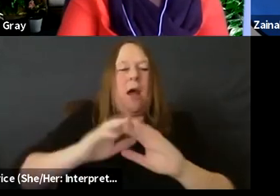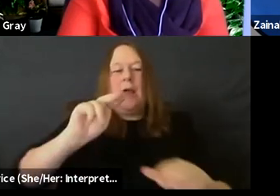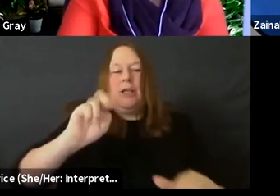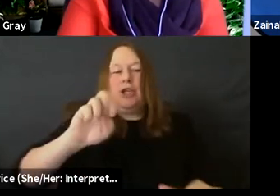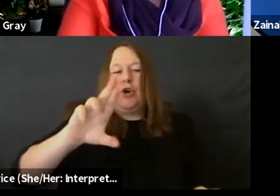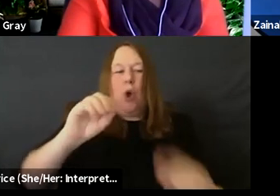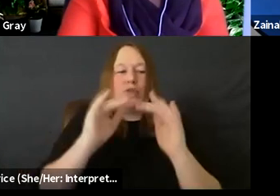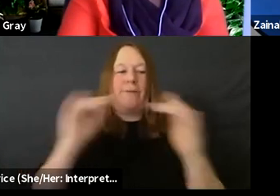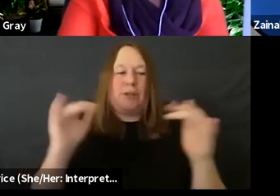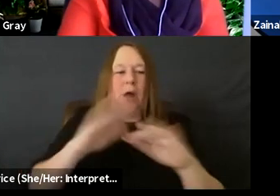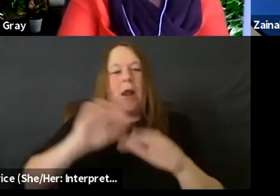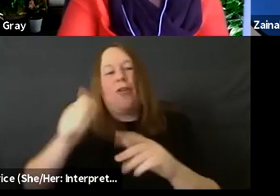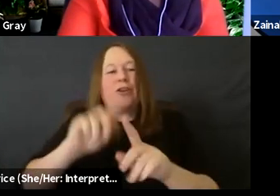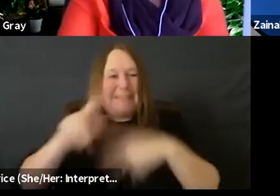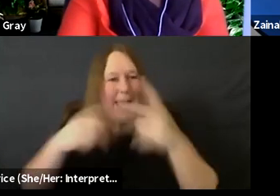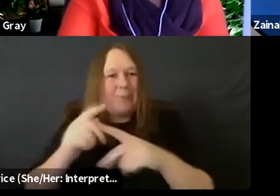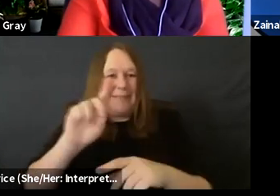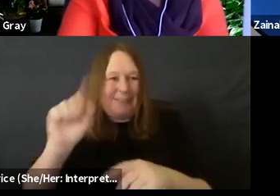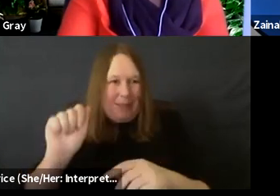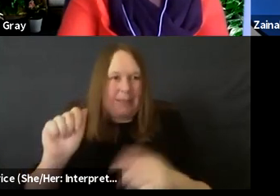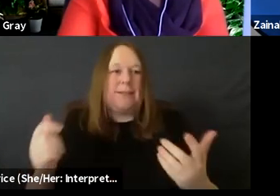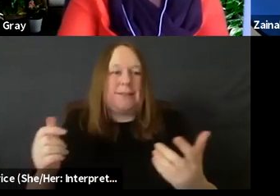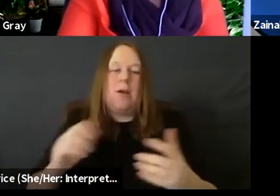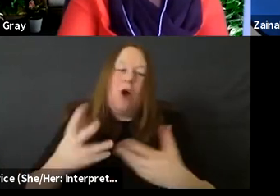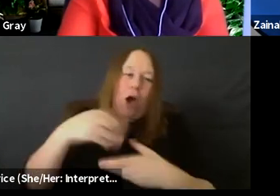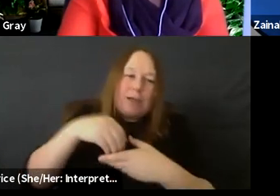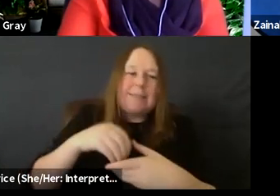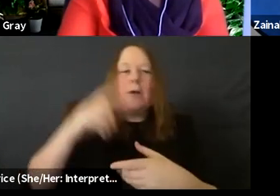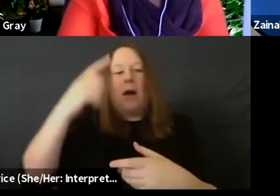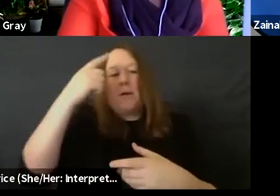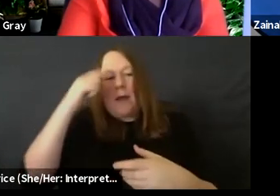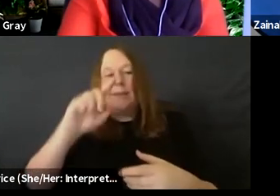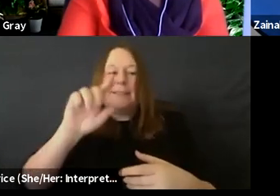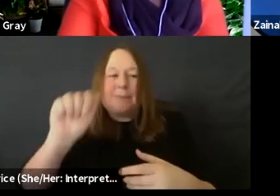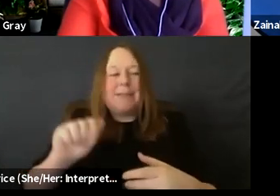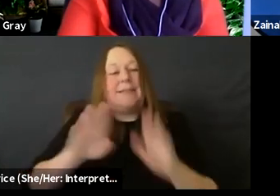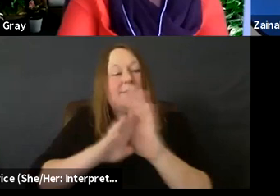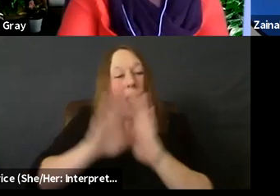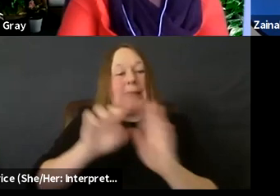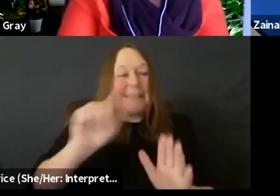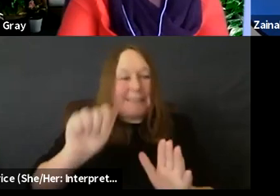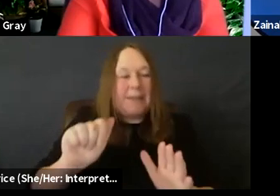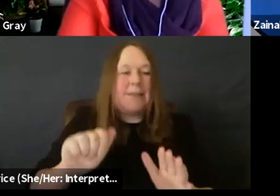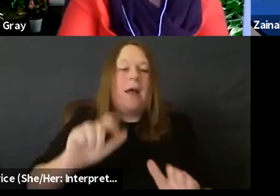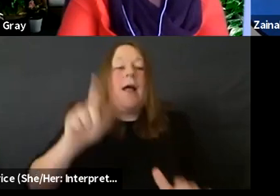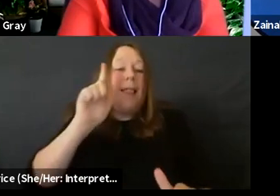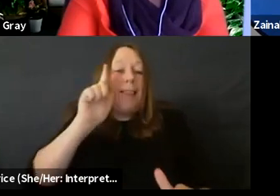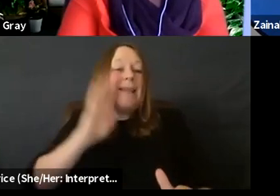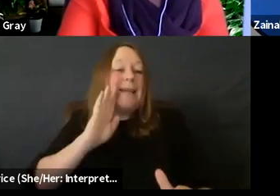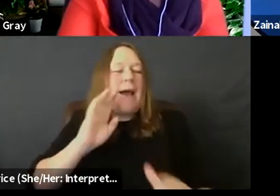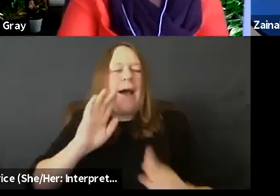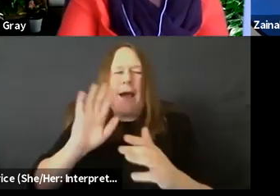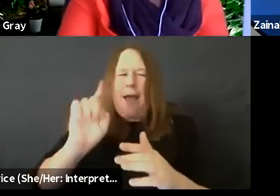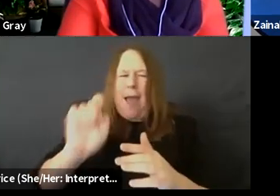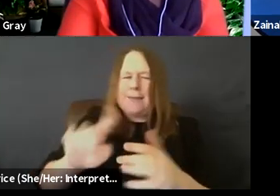neurodiversity, on other kinds of disabilities, autism, cognitive disabilities, developmental disabilities. And Lydia, how